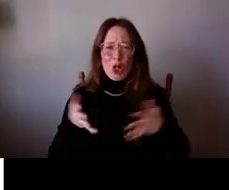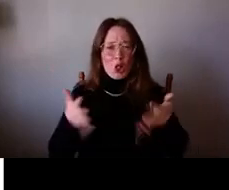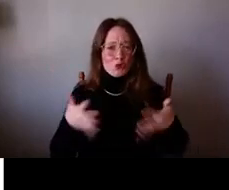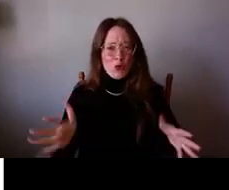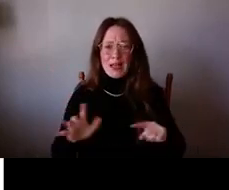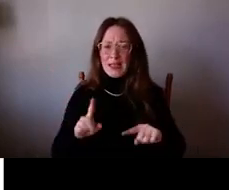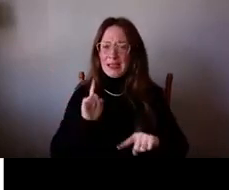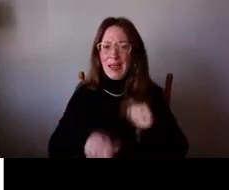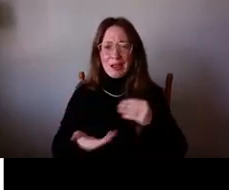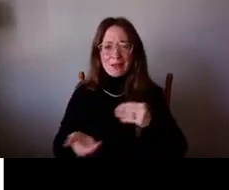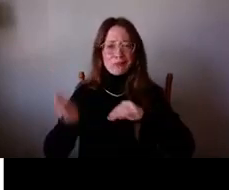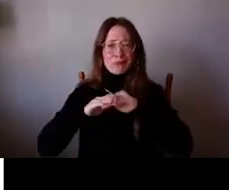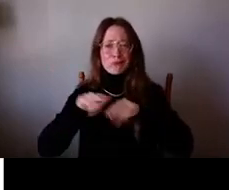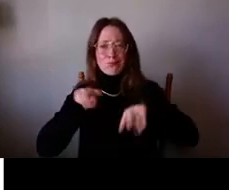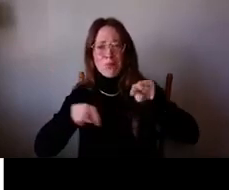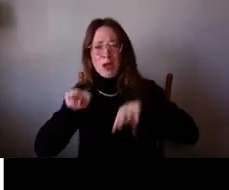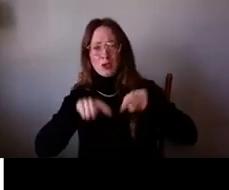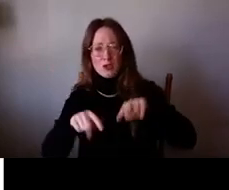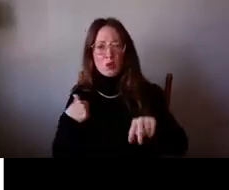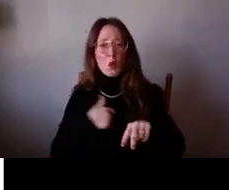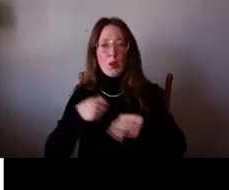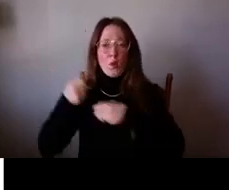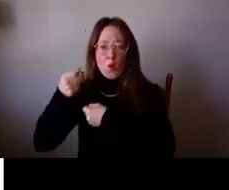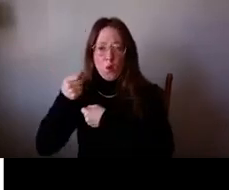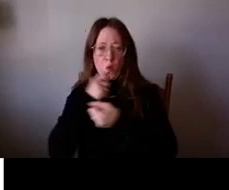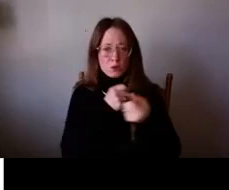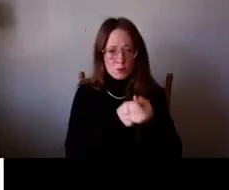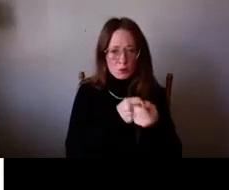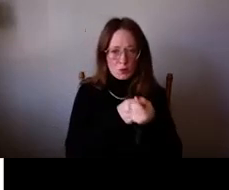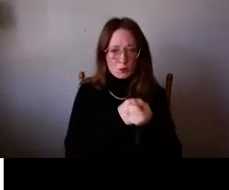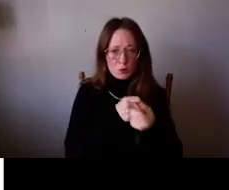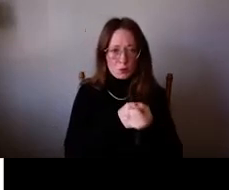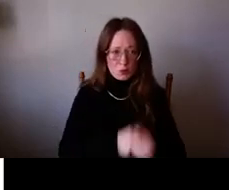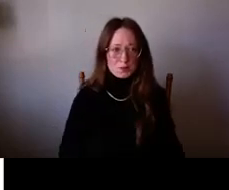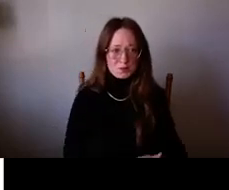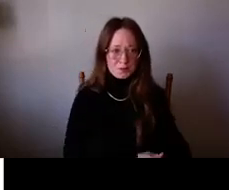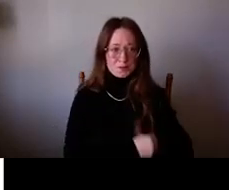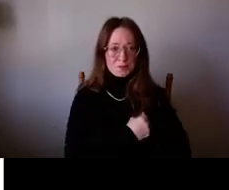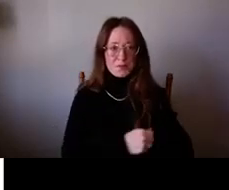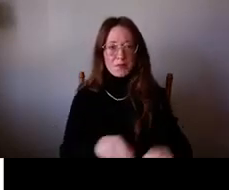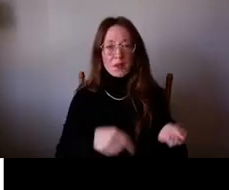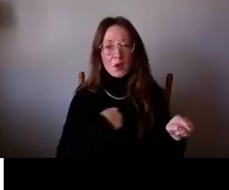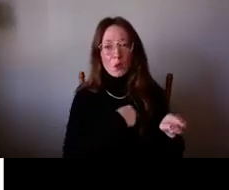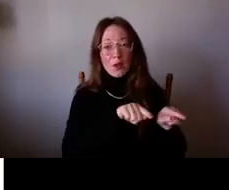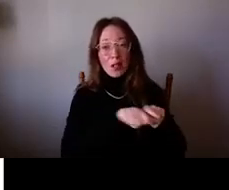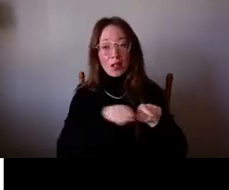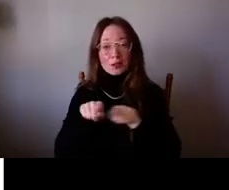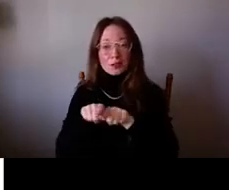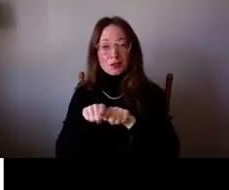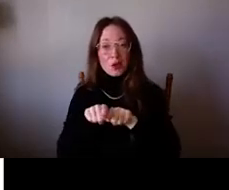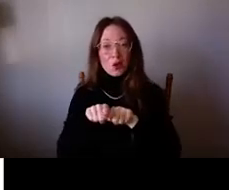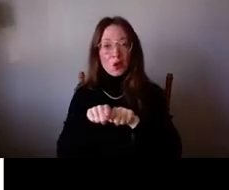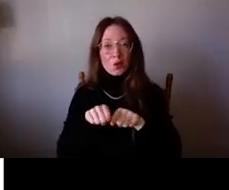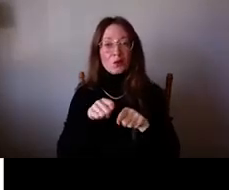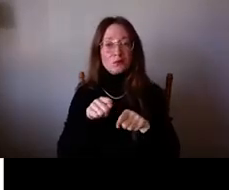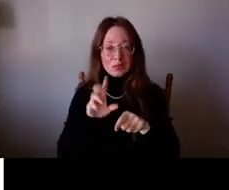services. So we wanted to support you in that. And so we also, as I mentioned, we issued FAQs in April and